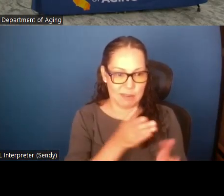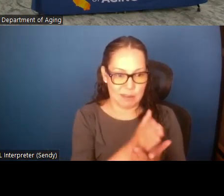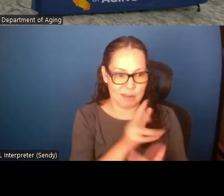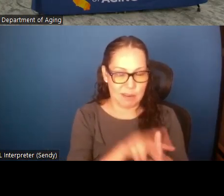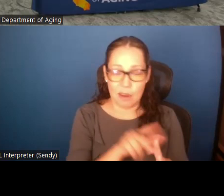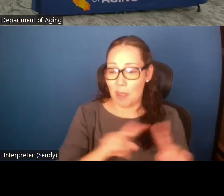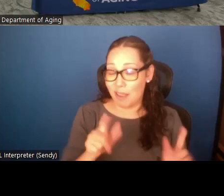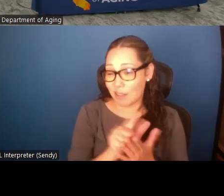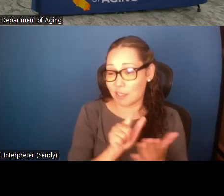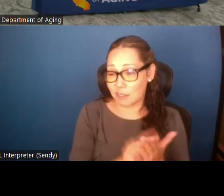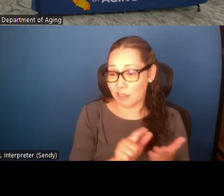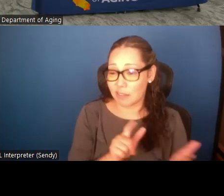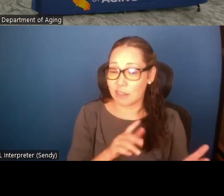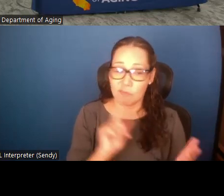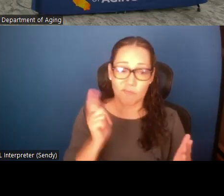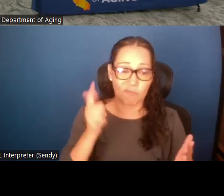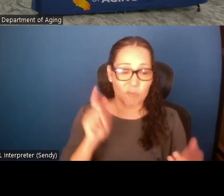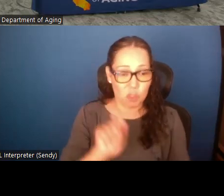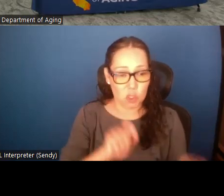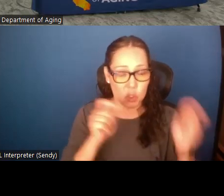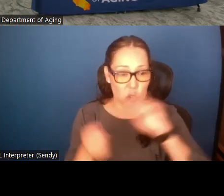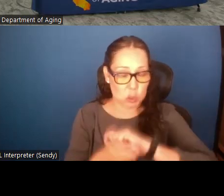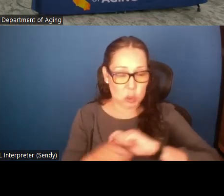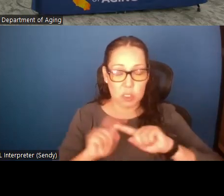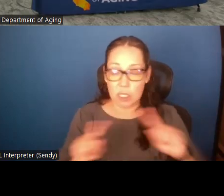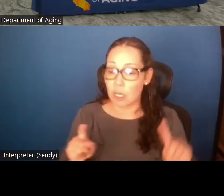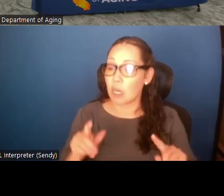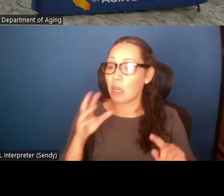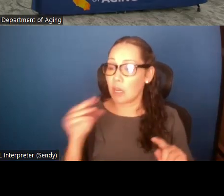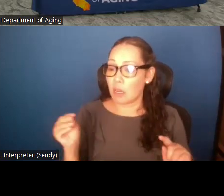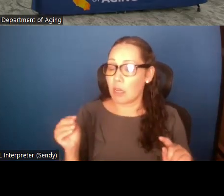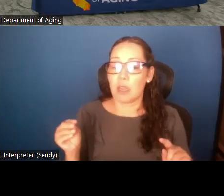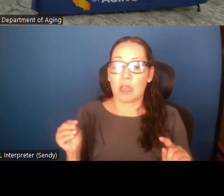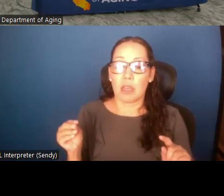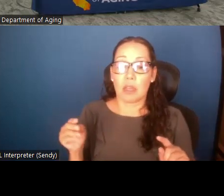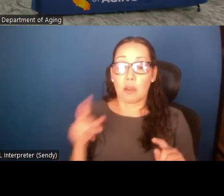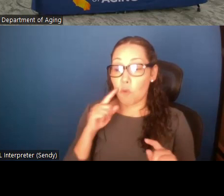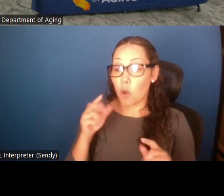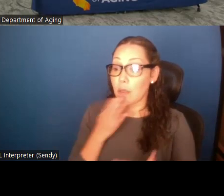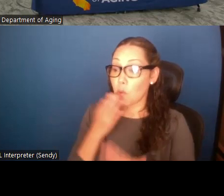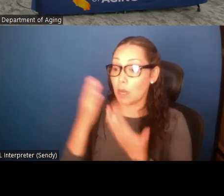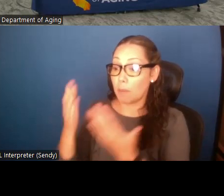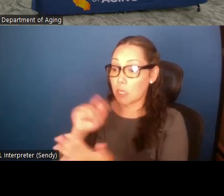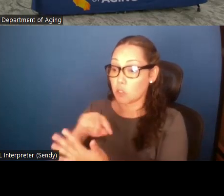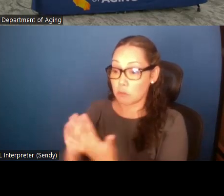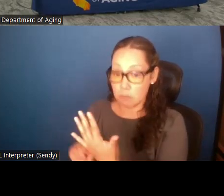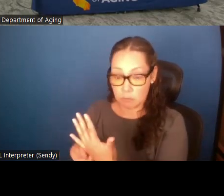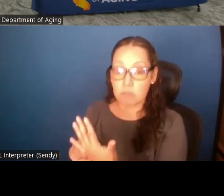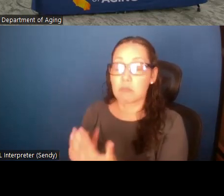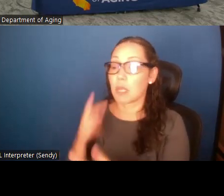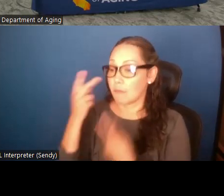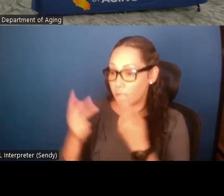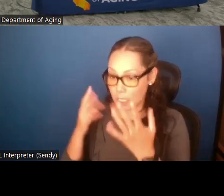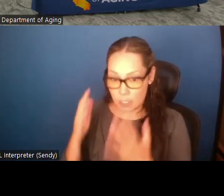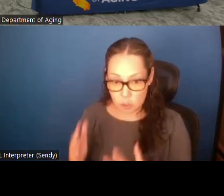entertain. In principle 5, we saw alignment for the work group for these recommendations that visitors must adhere